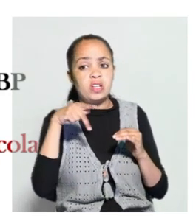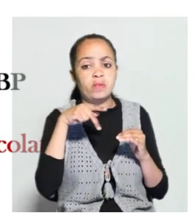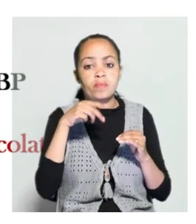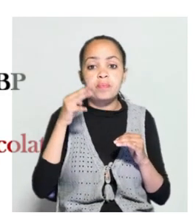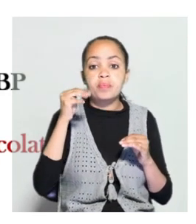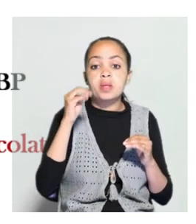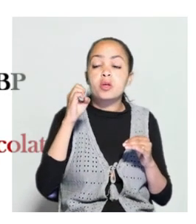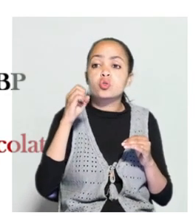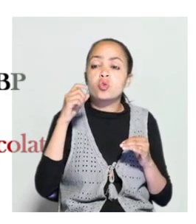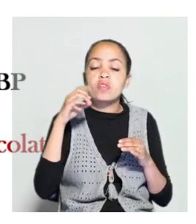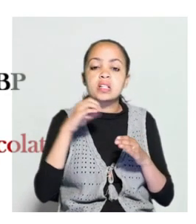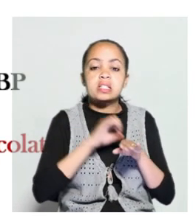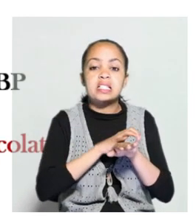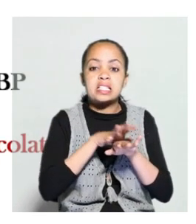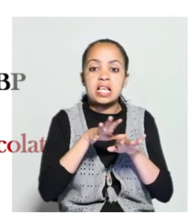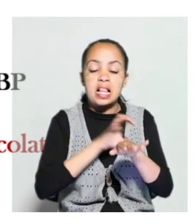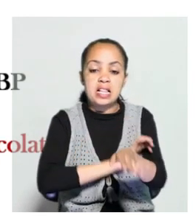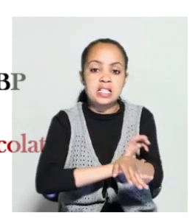Mesophyll cell.